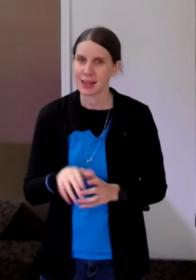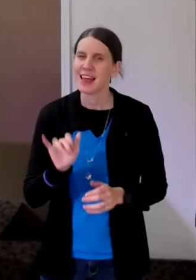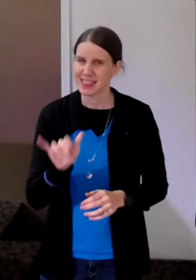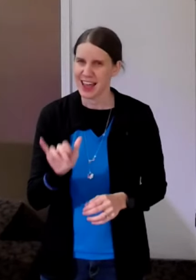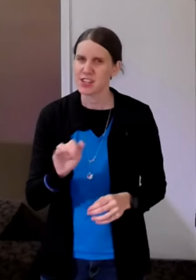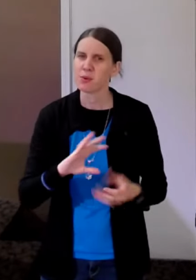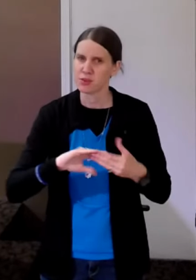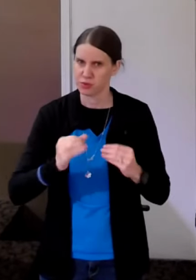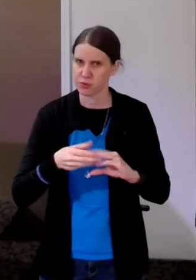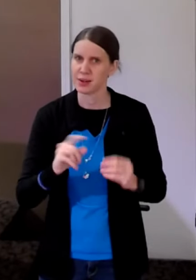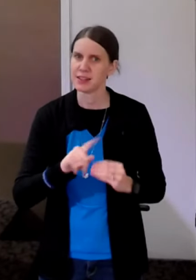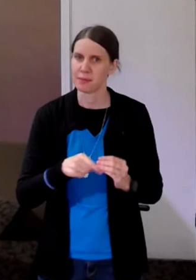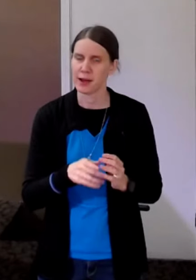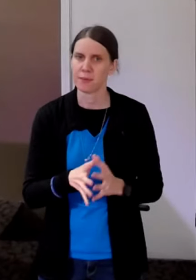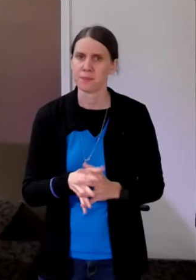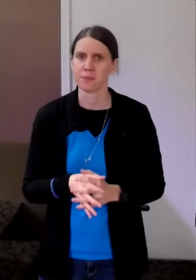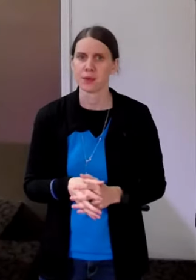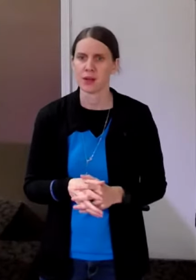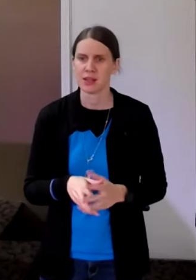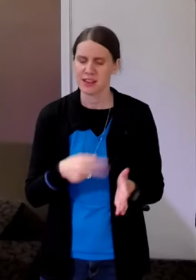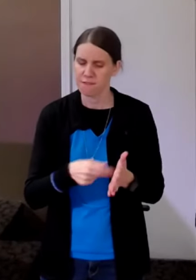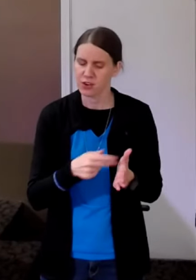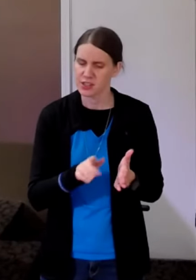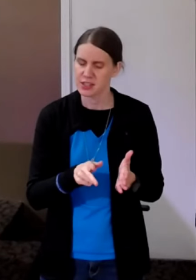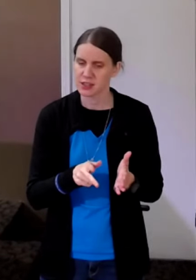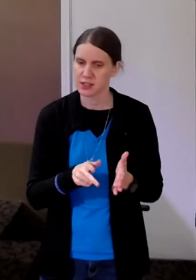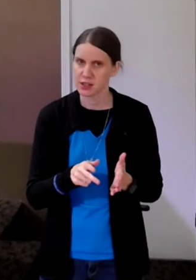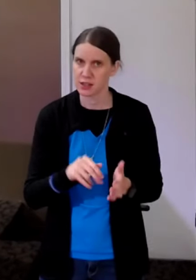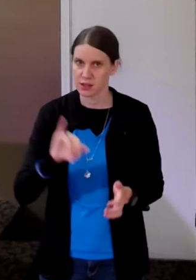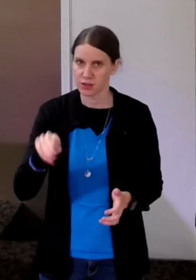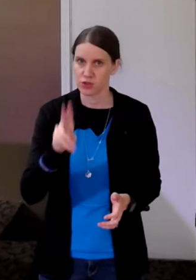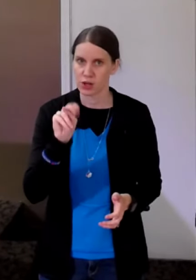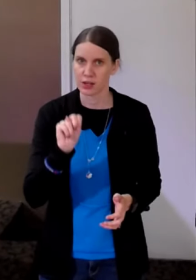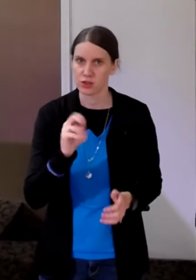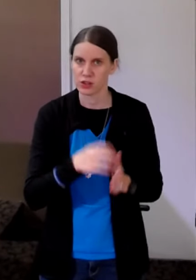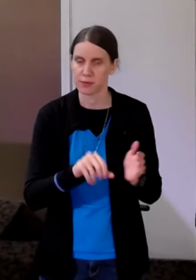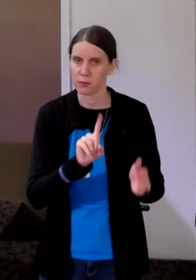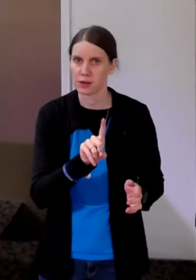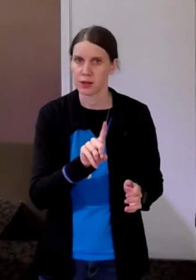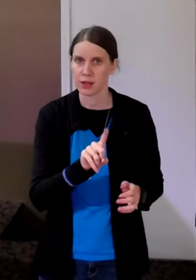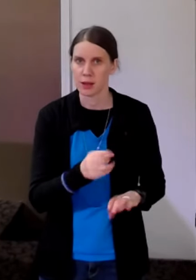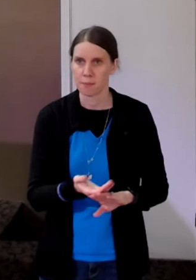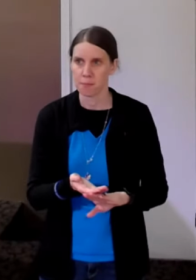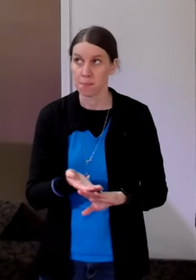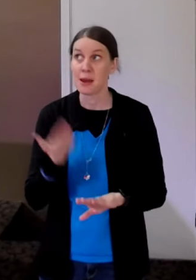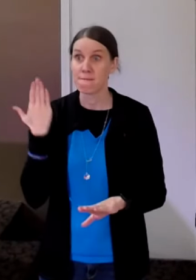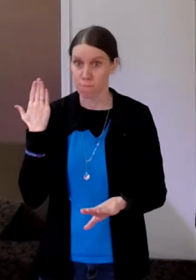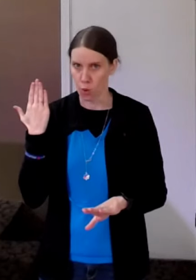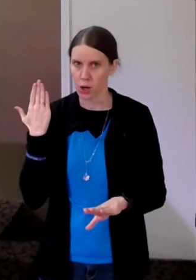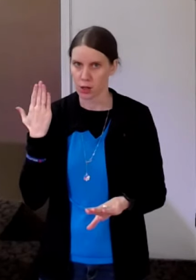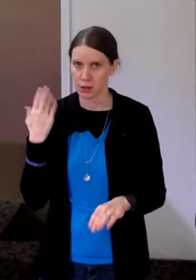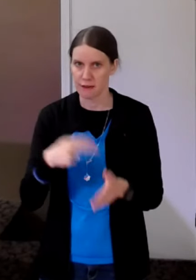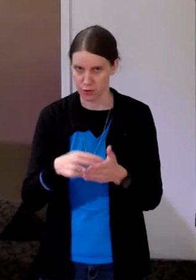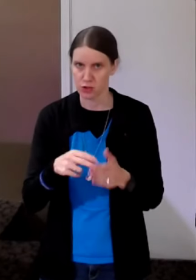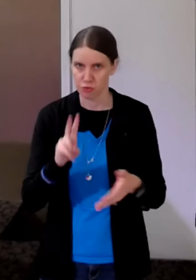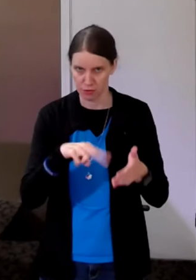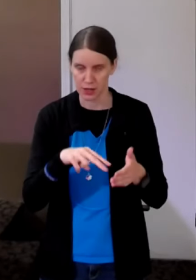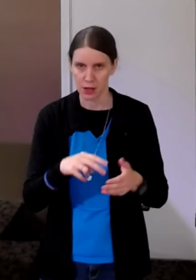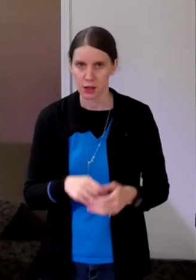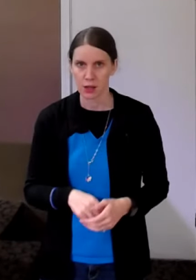this is all about. The passage of Scripture in John 1, before this current one, is where